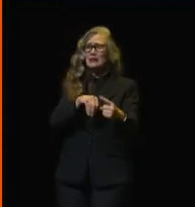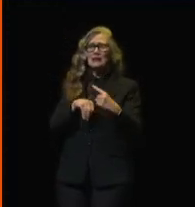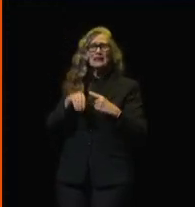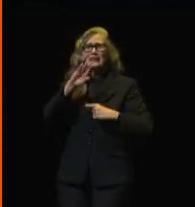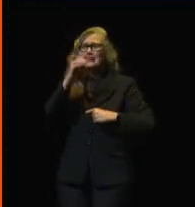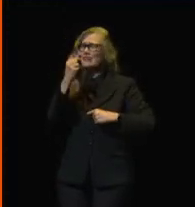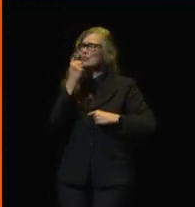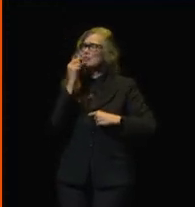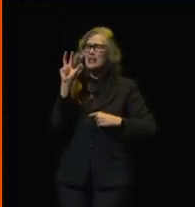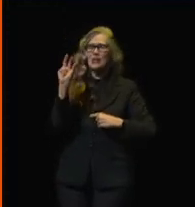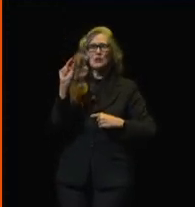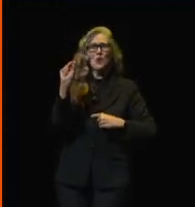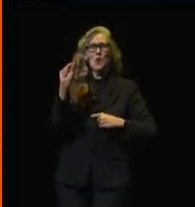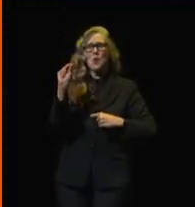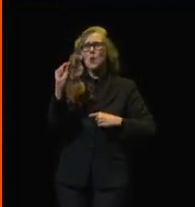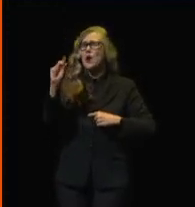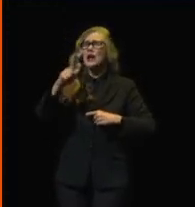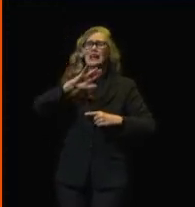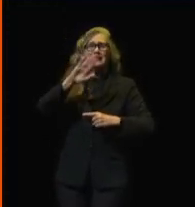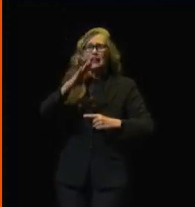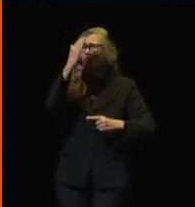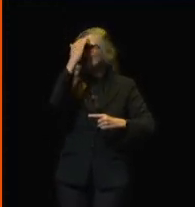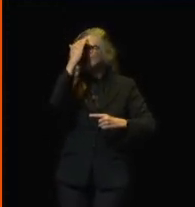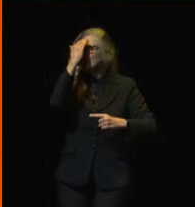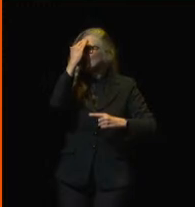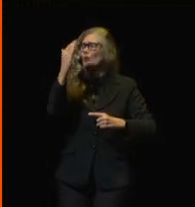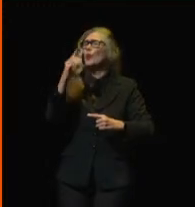whom the bell tolls. It tolls for thee.